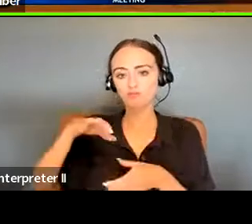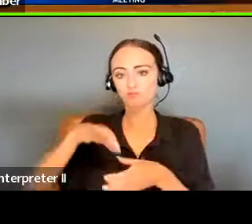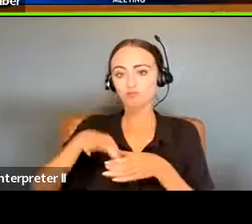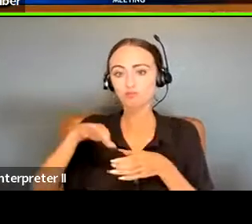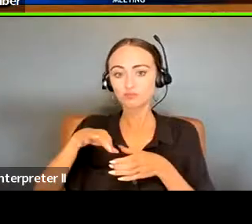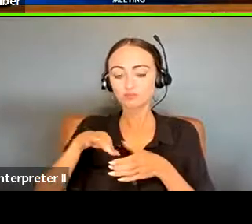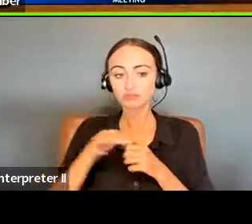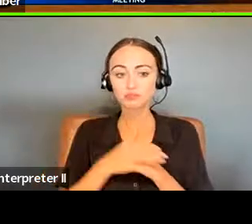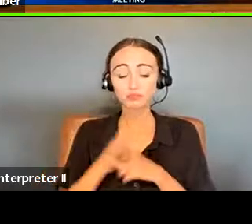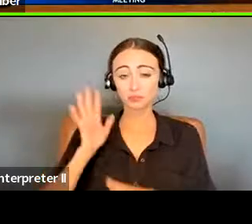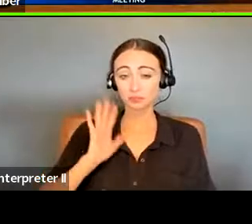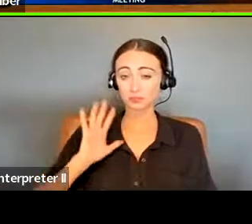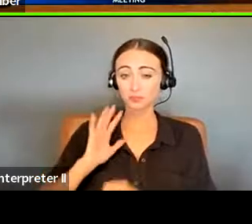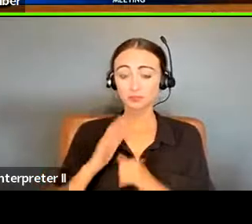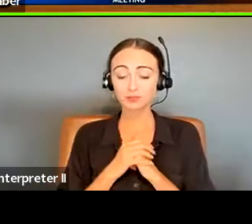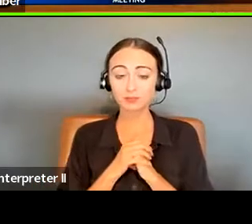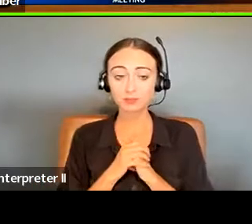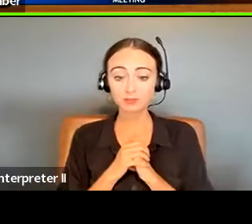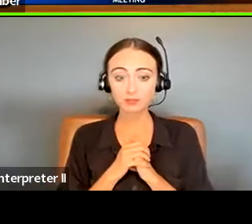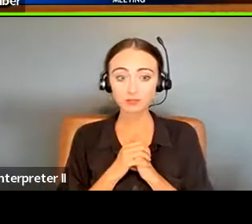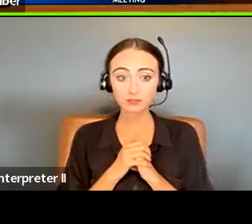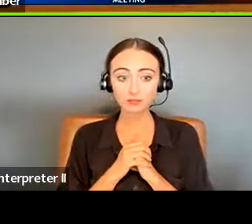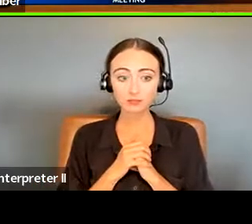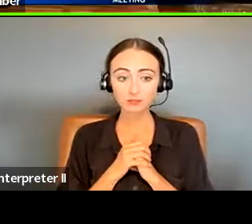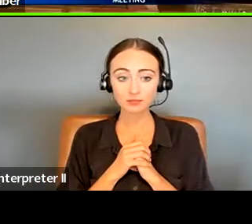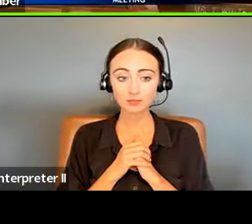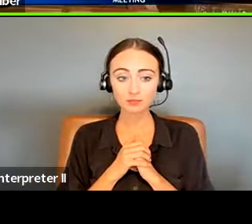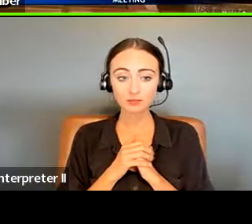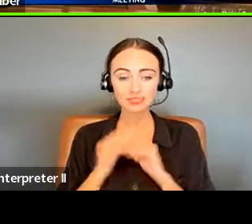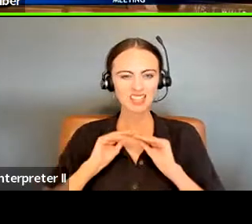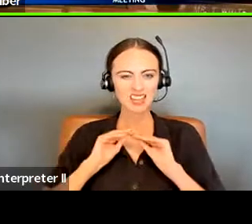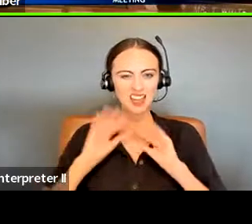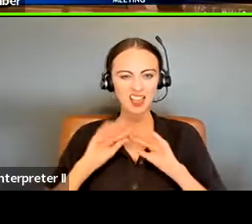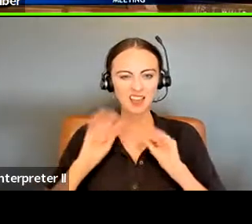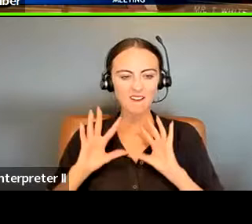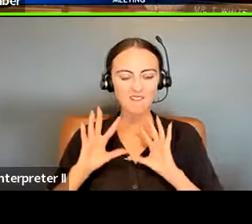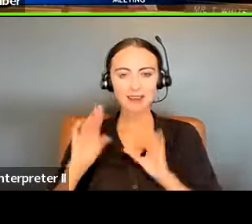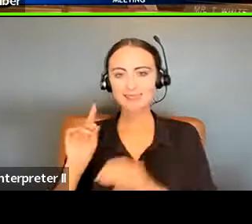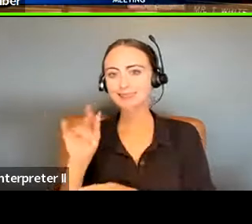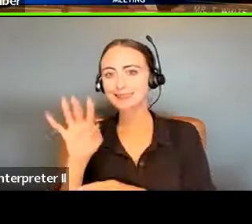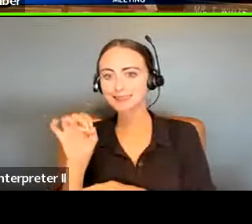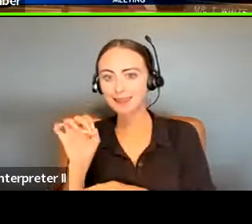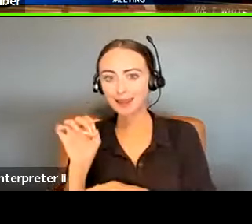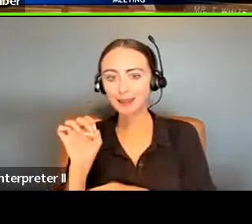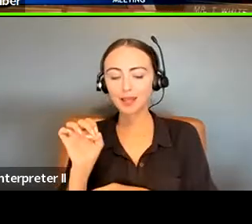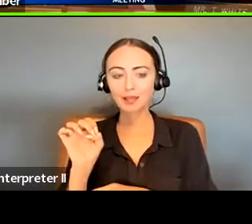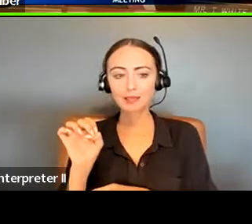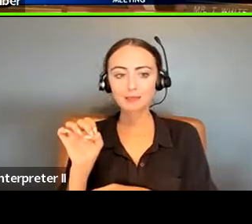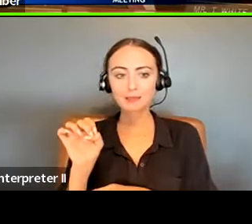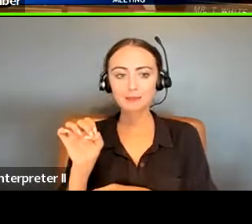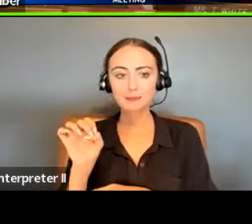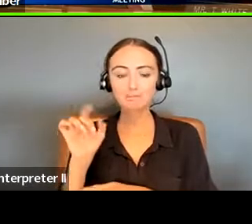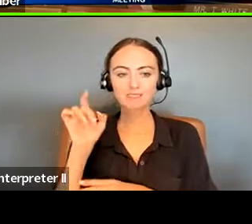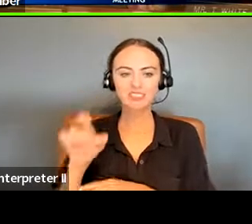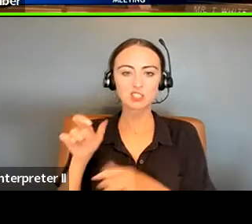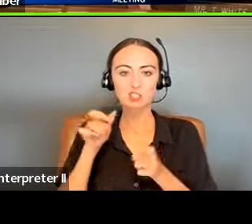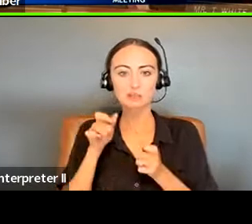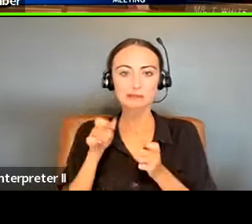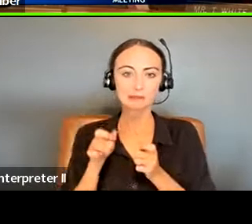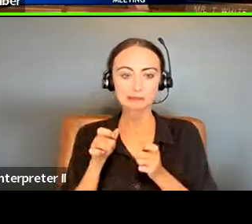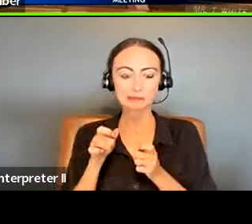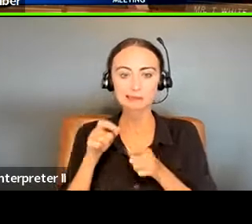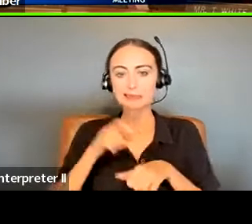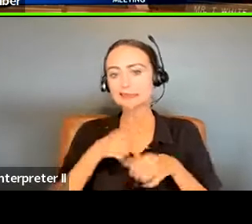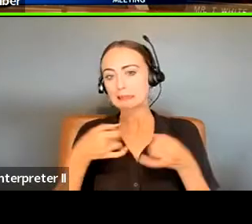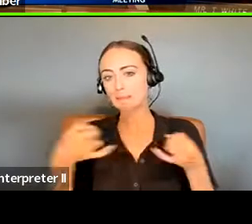on before, and just clarifies the dates that are needed to rectify the